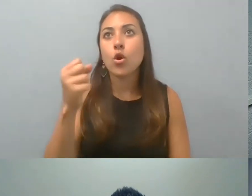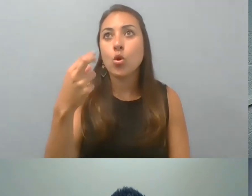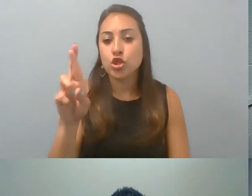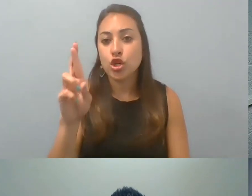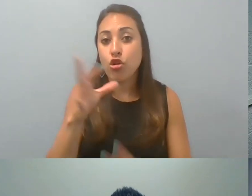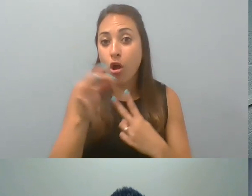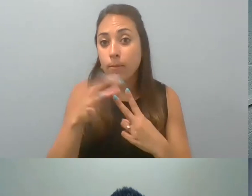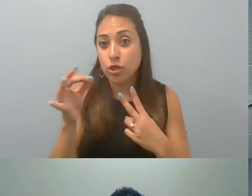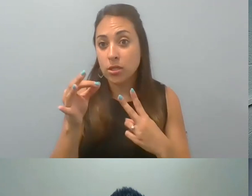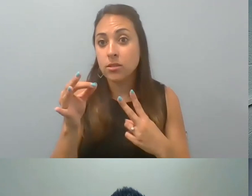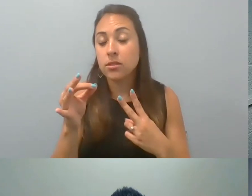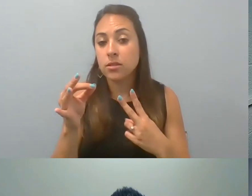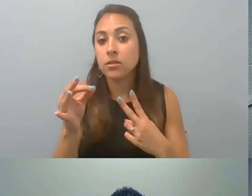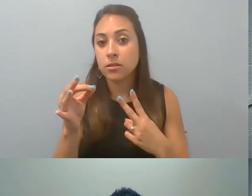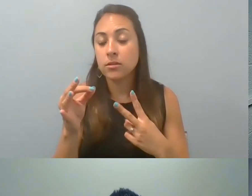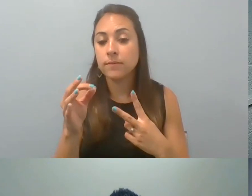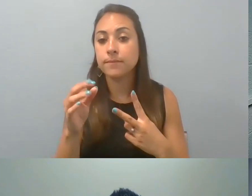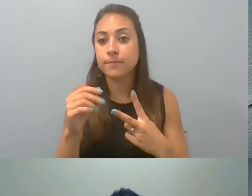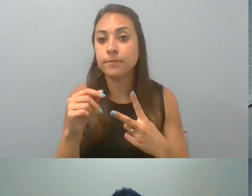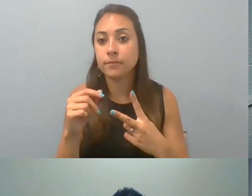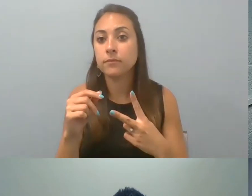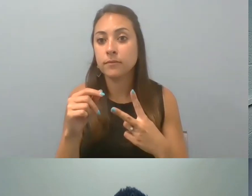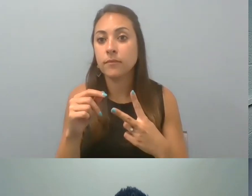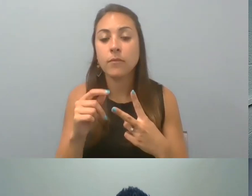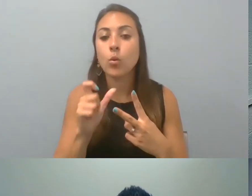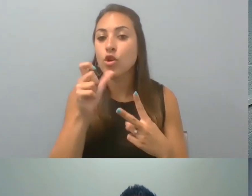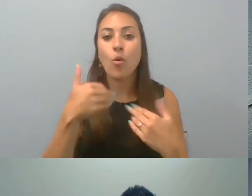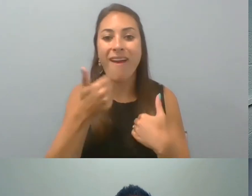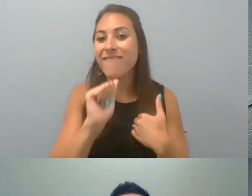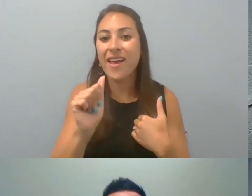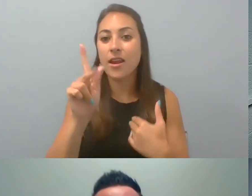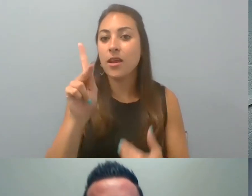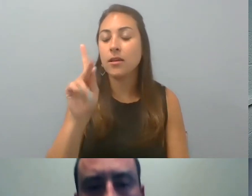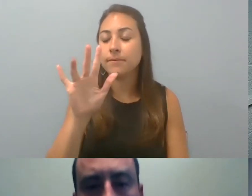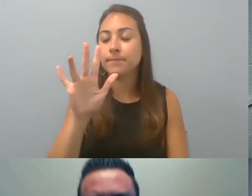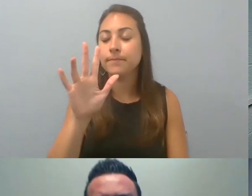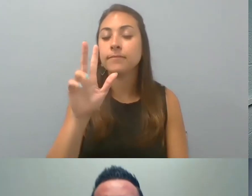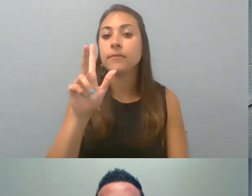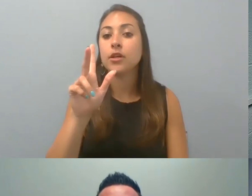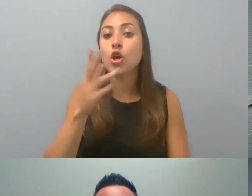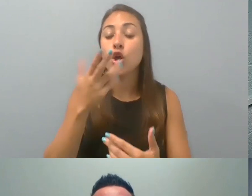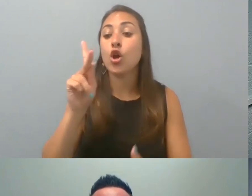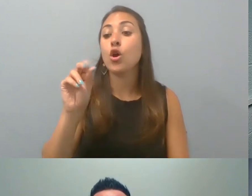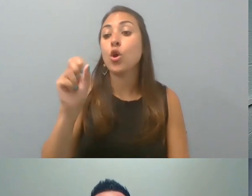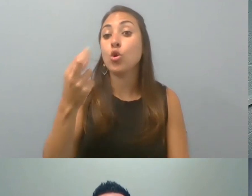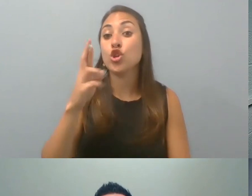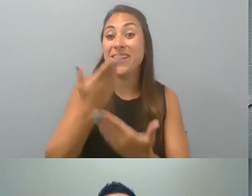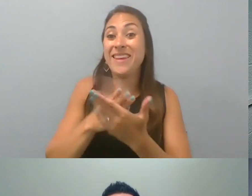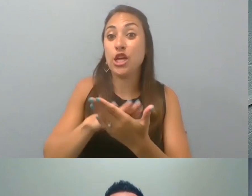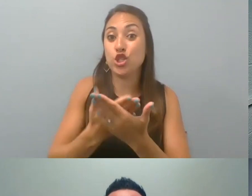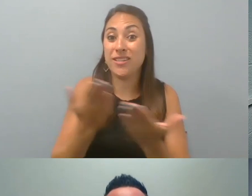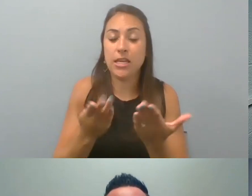discuss what we do for halal. So for kosher, because we don't have any kosher kitchens on campus,